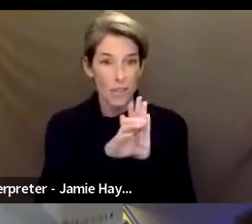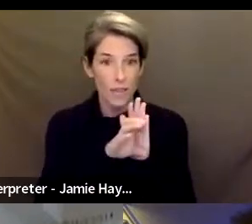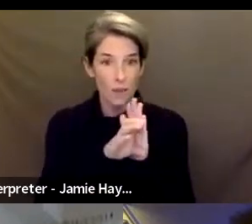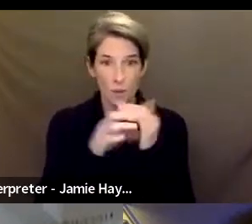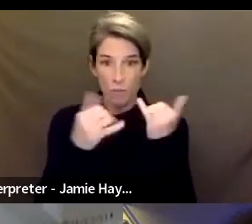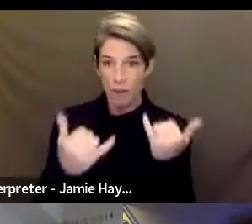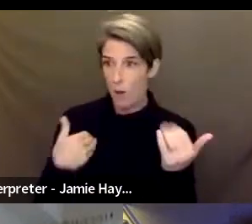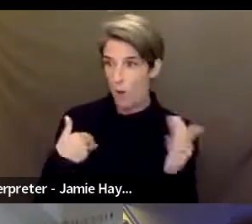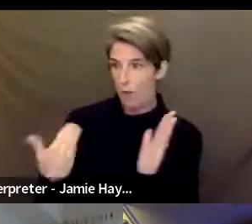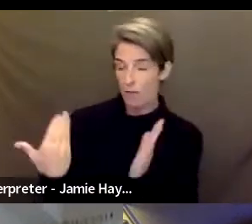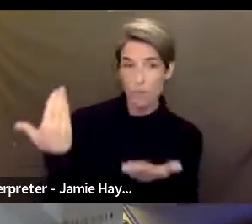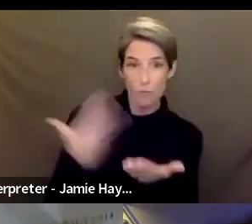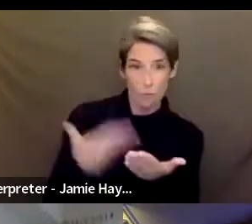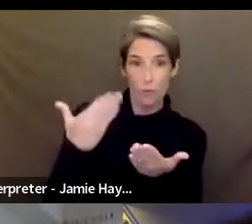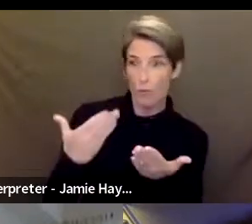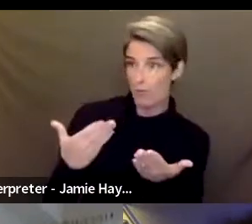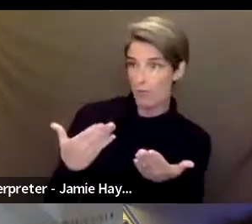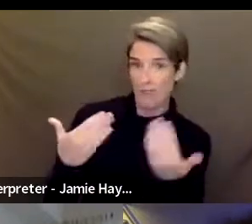can do it.